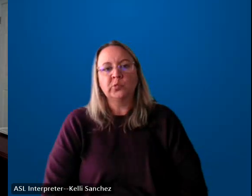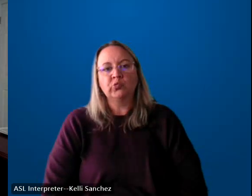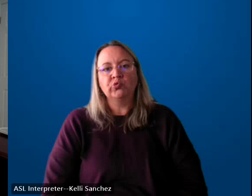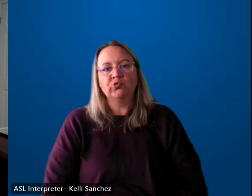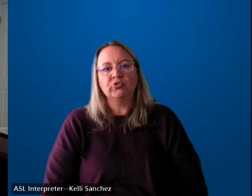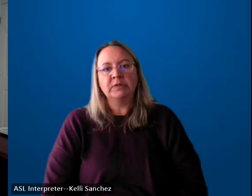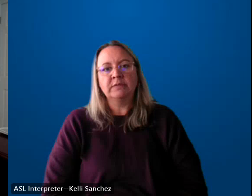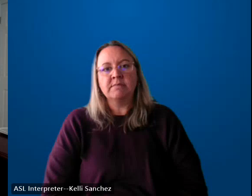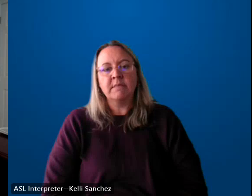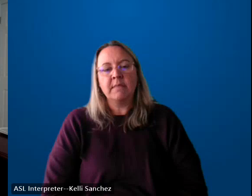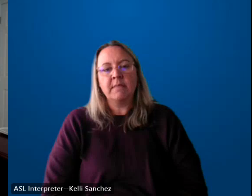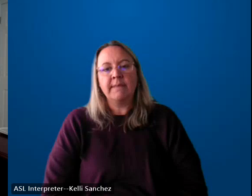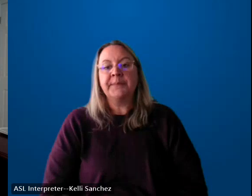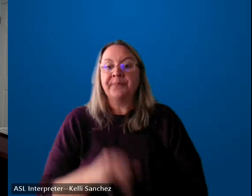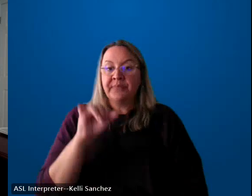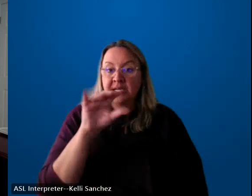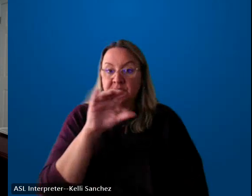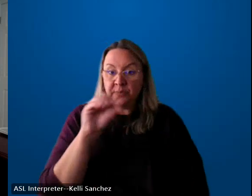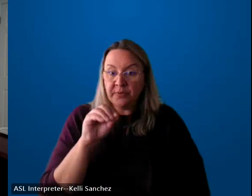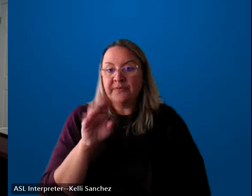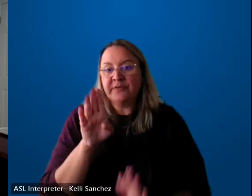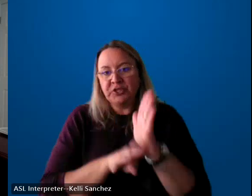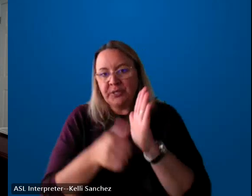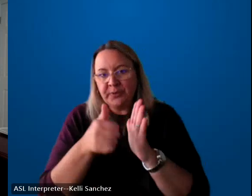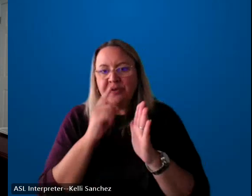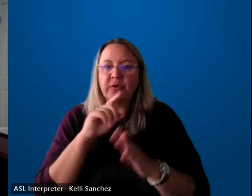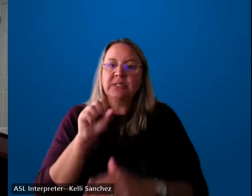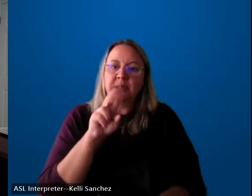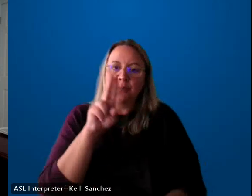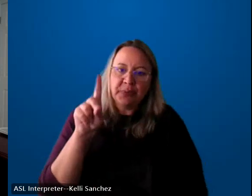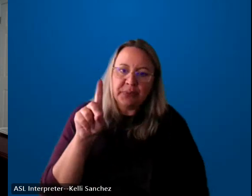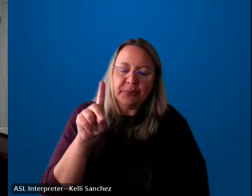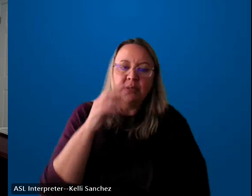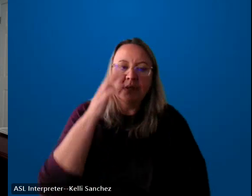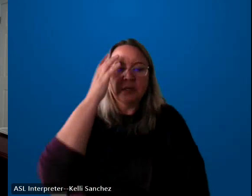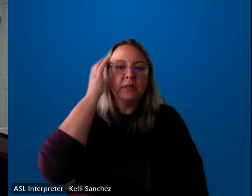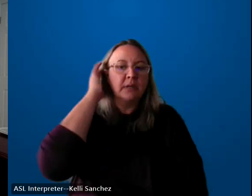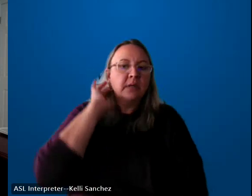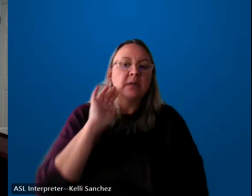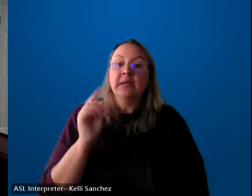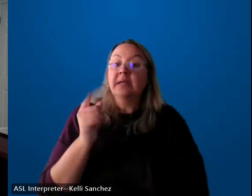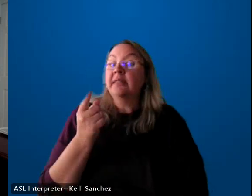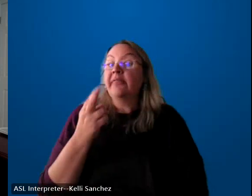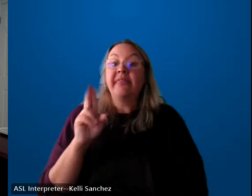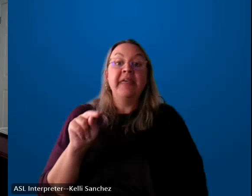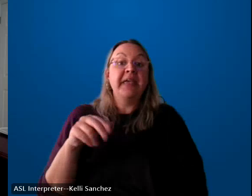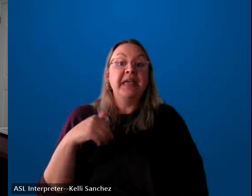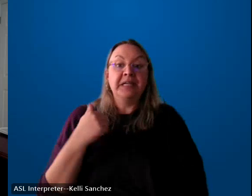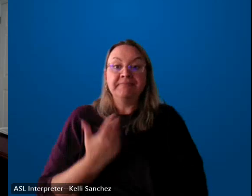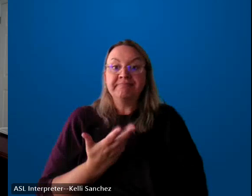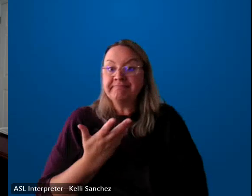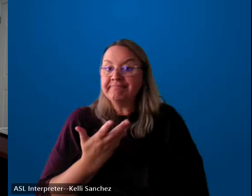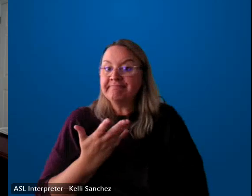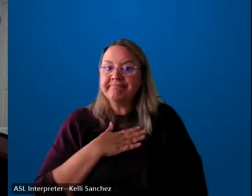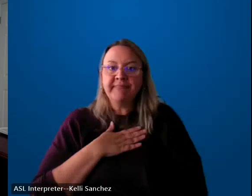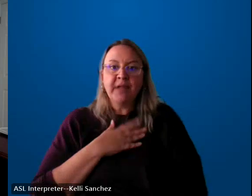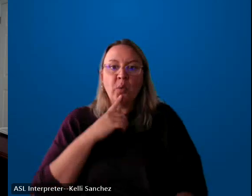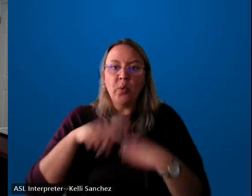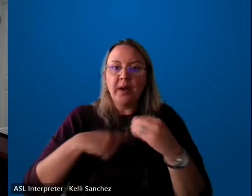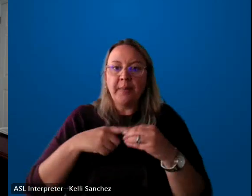if insurance companies are going the cheaper route for substance use disorder, then you know what about